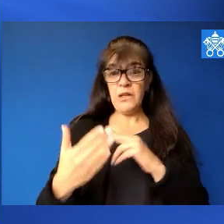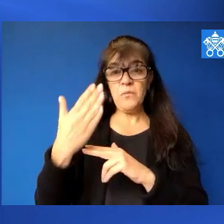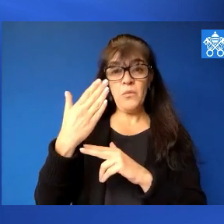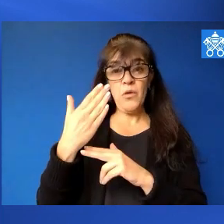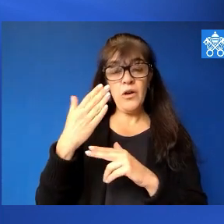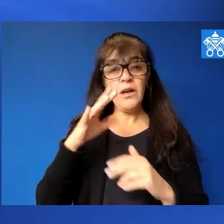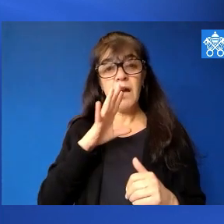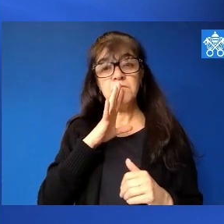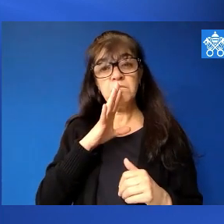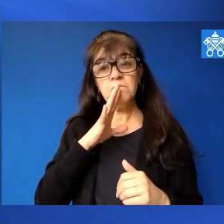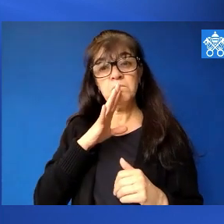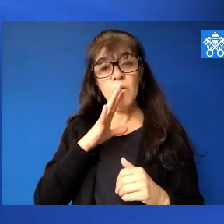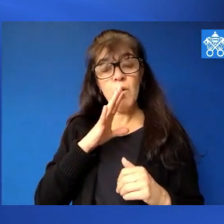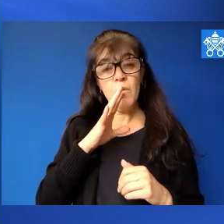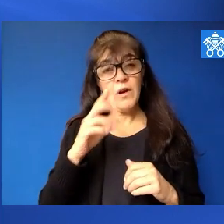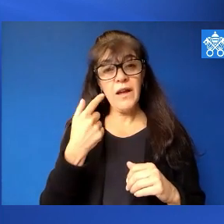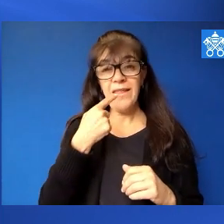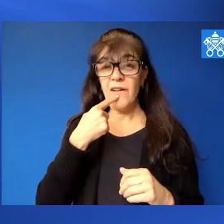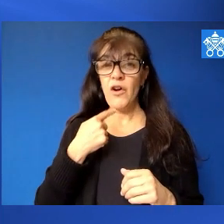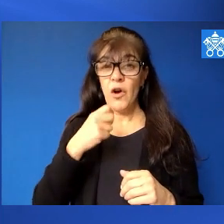today, this morning.